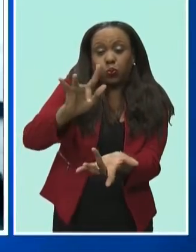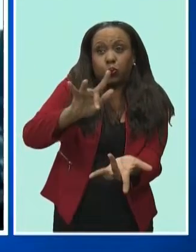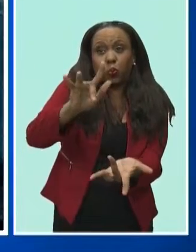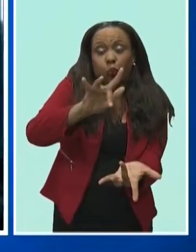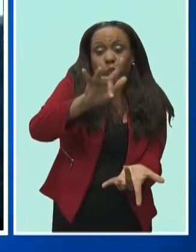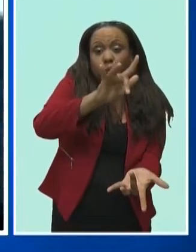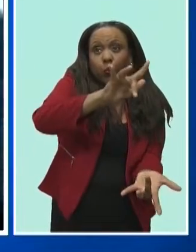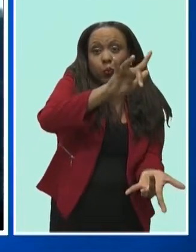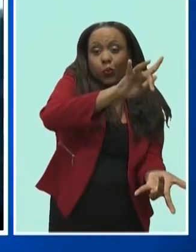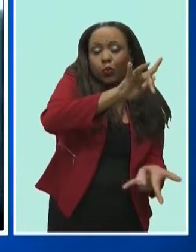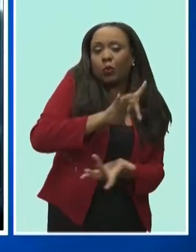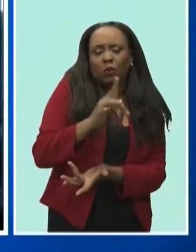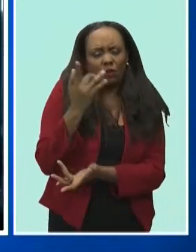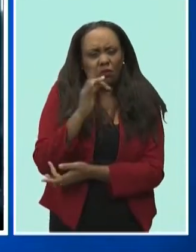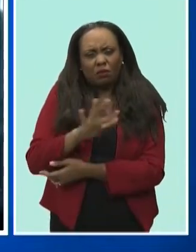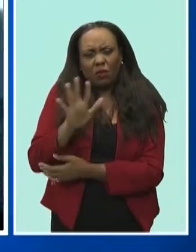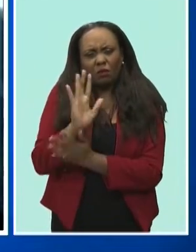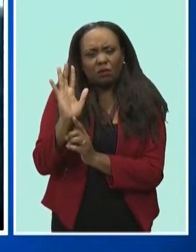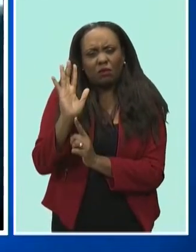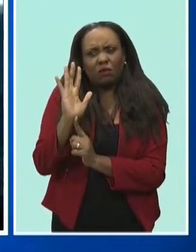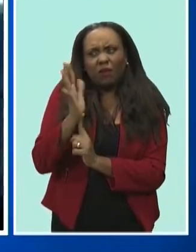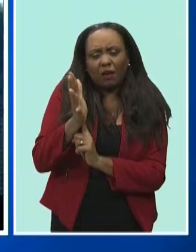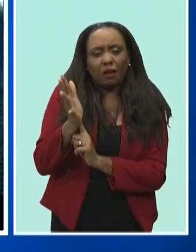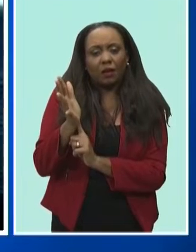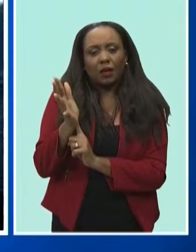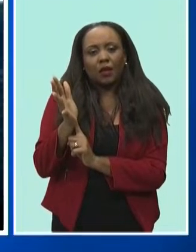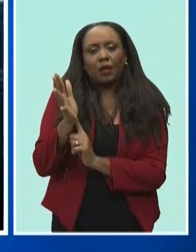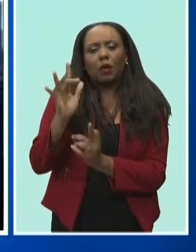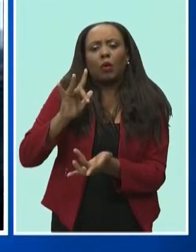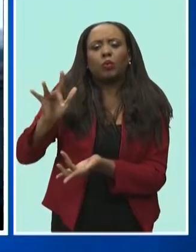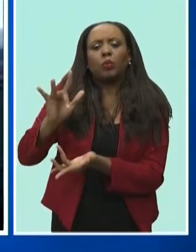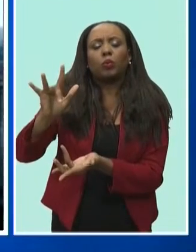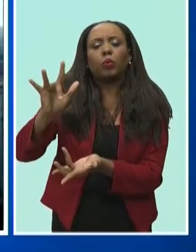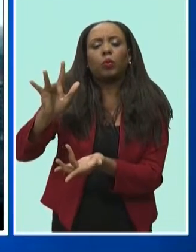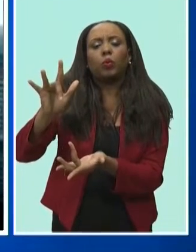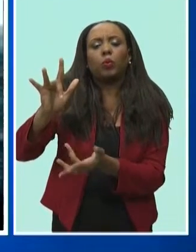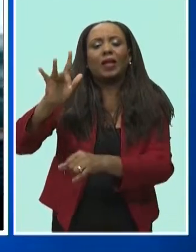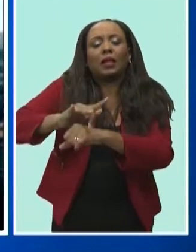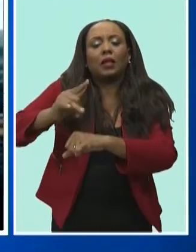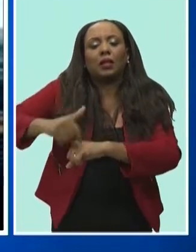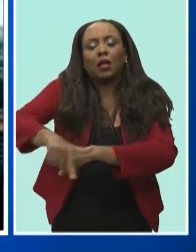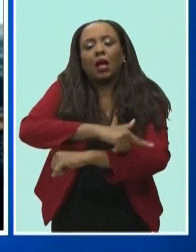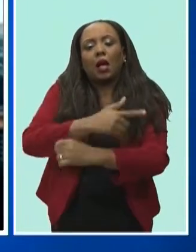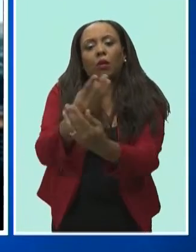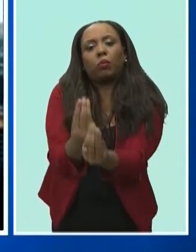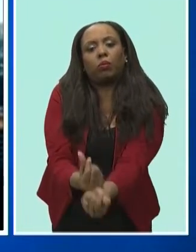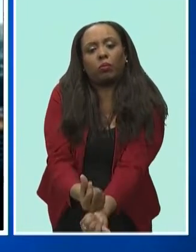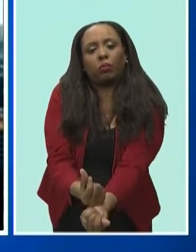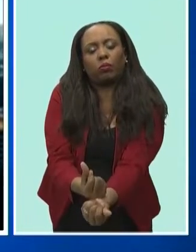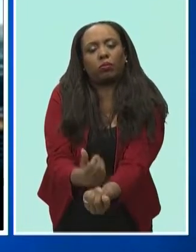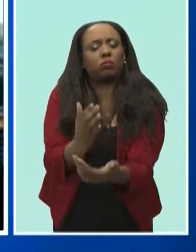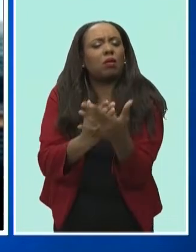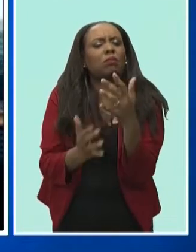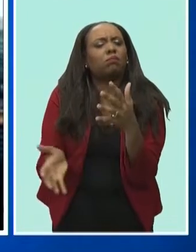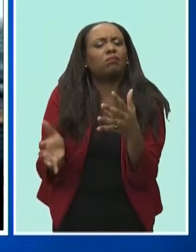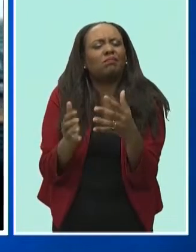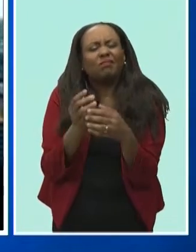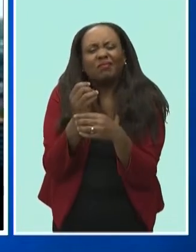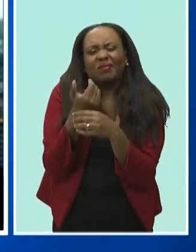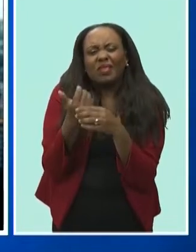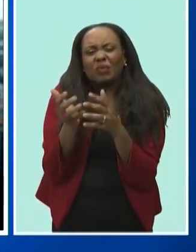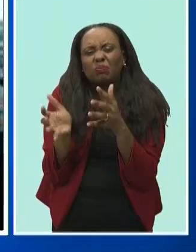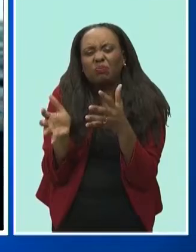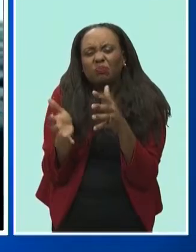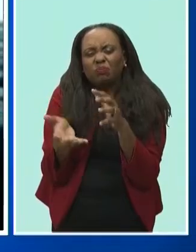spinning over the water for about 5 minutes, but it dissipated once it made landfall. And although there was some minor damage to buildings,